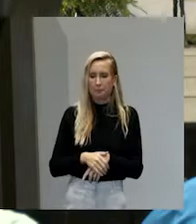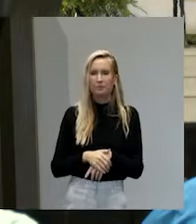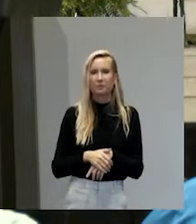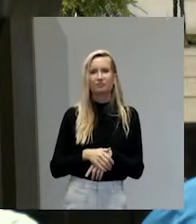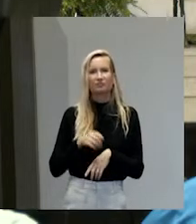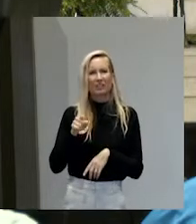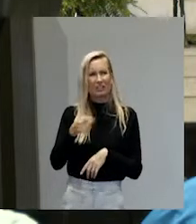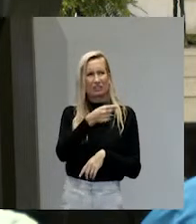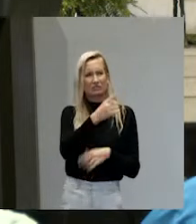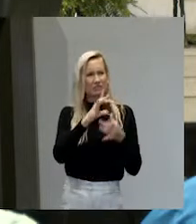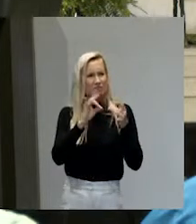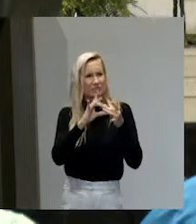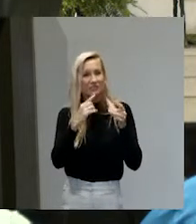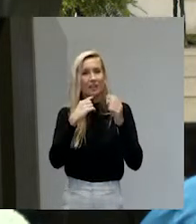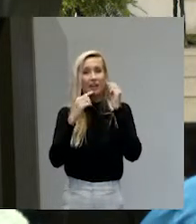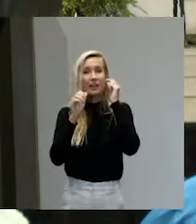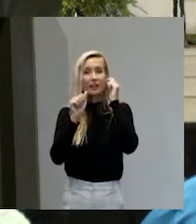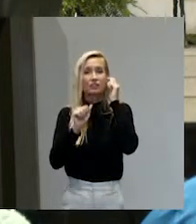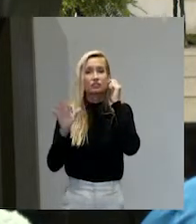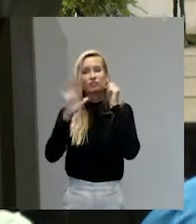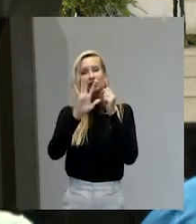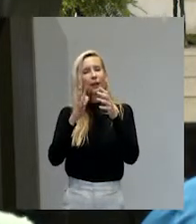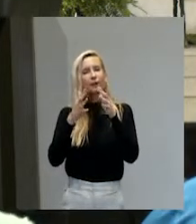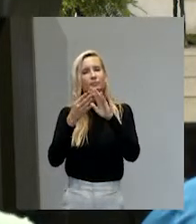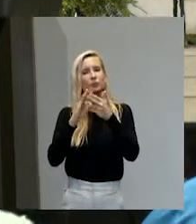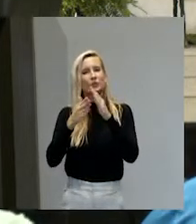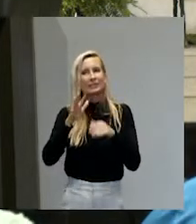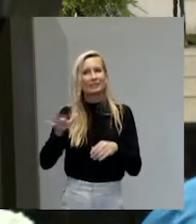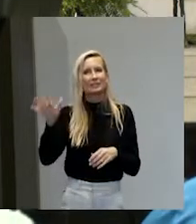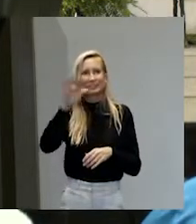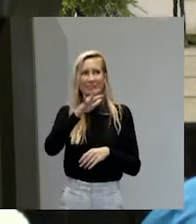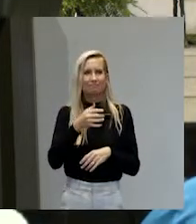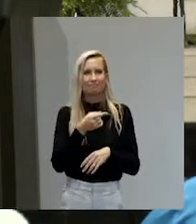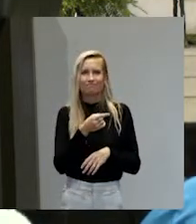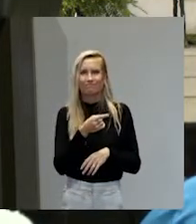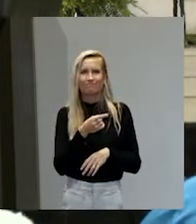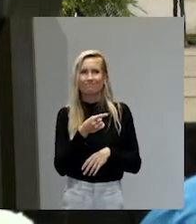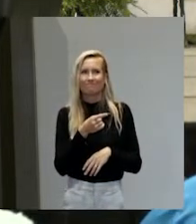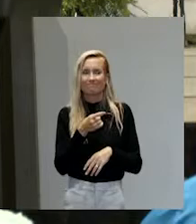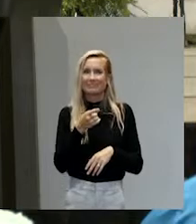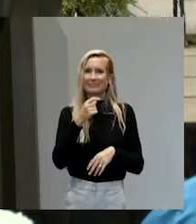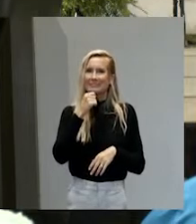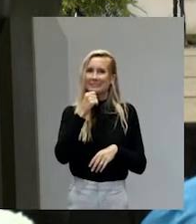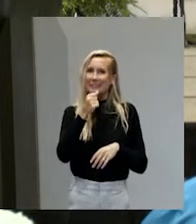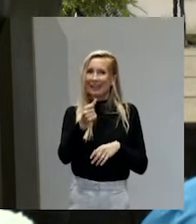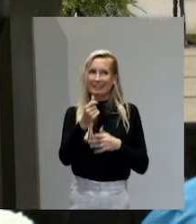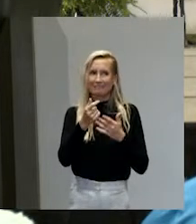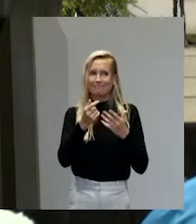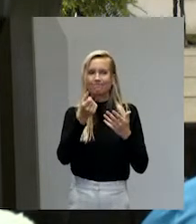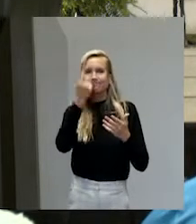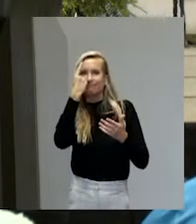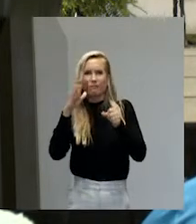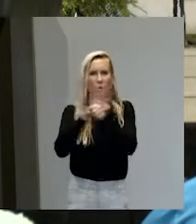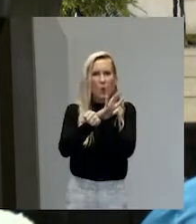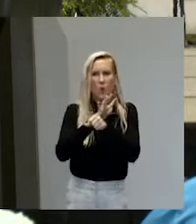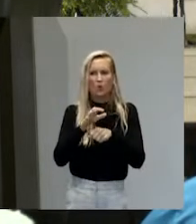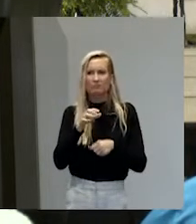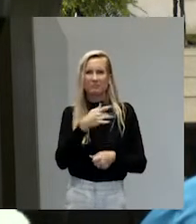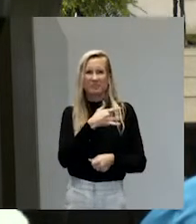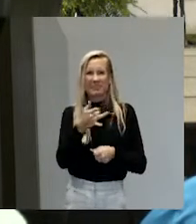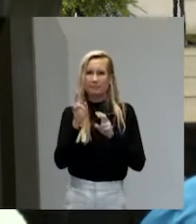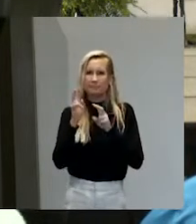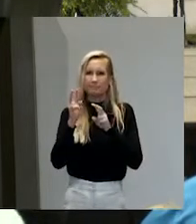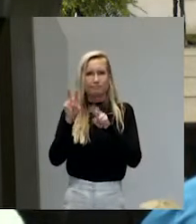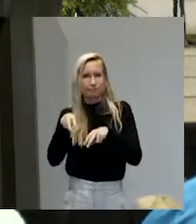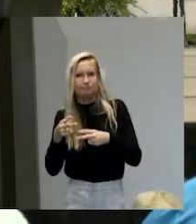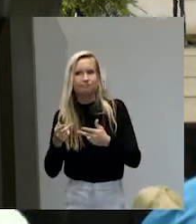to somebody that has the challenges of being on the autism spectrum. Oh yeah, no, I mean part of why I do act from a very